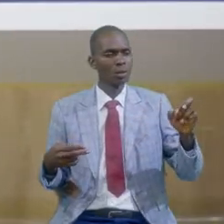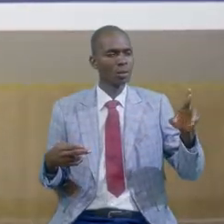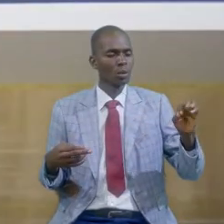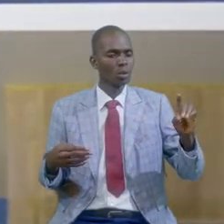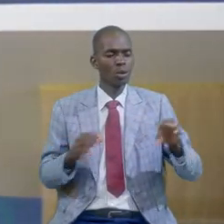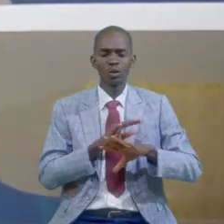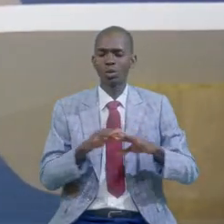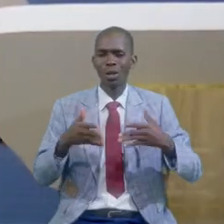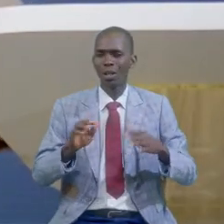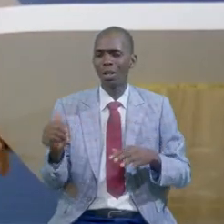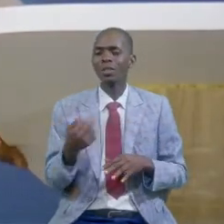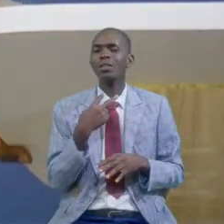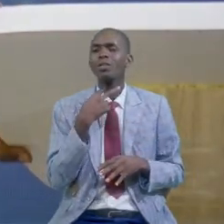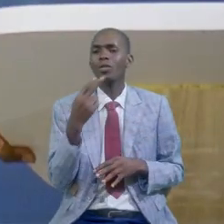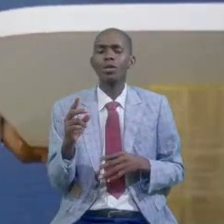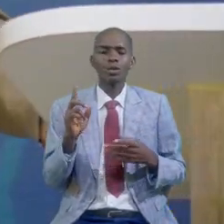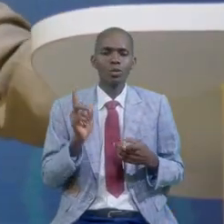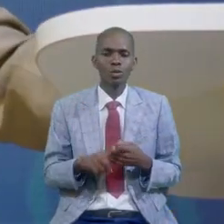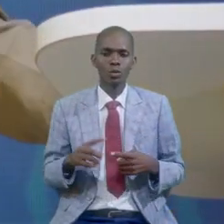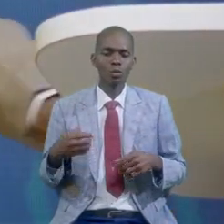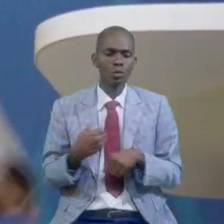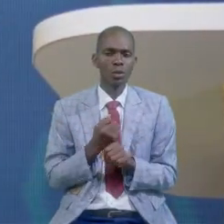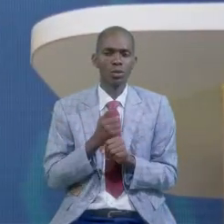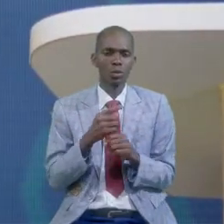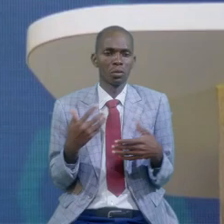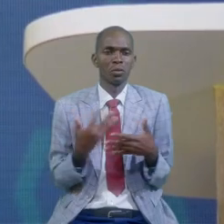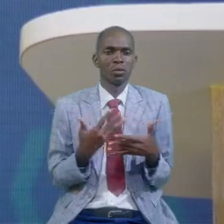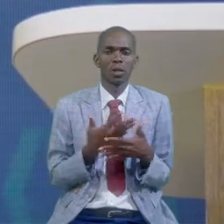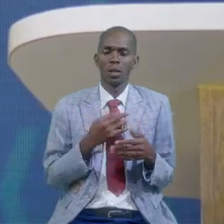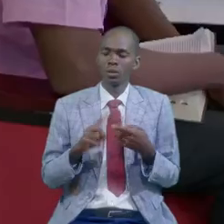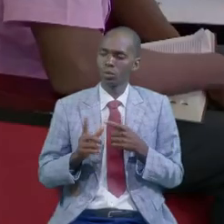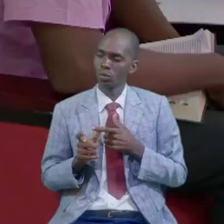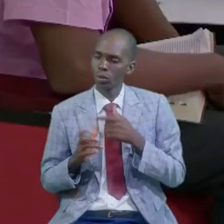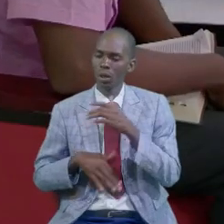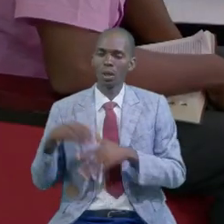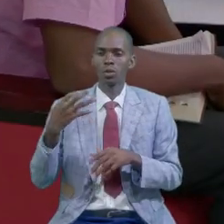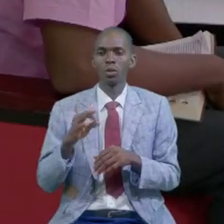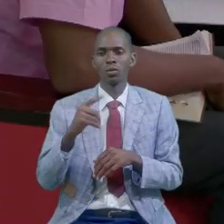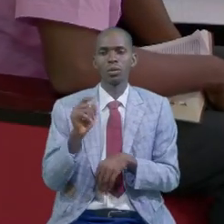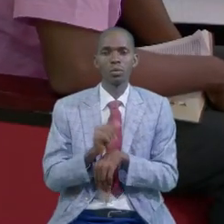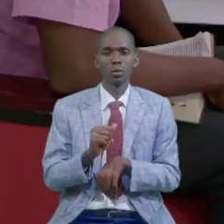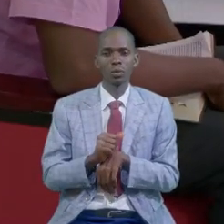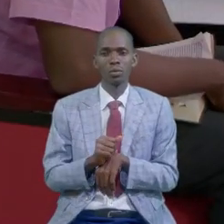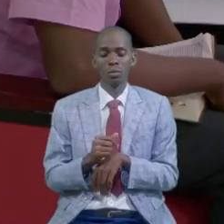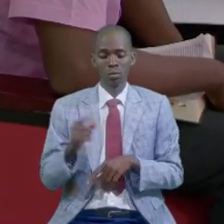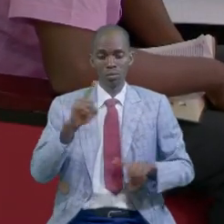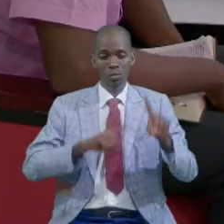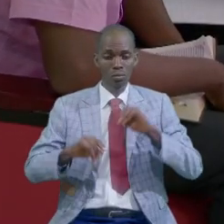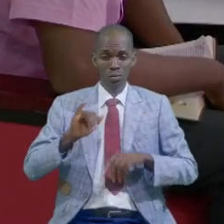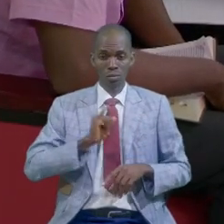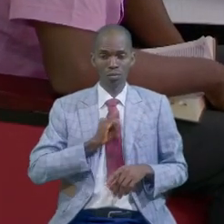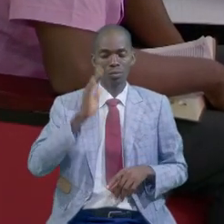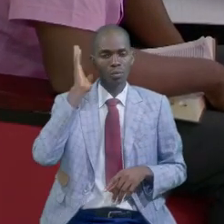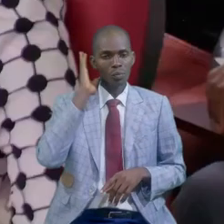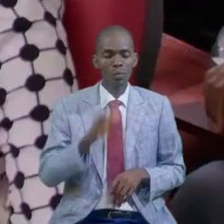the better part of you, and then you get out of ministry. I will remain.